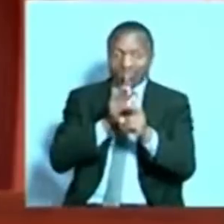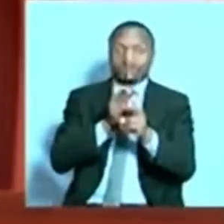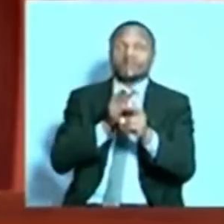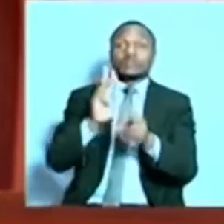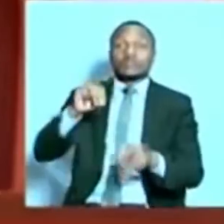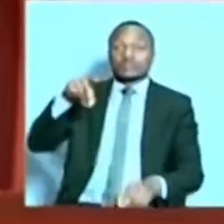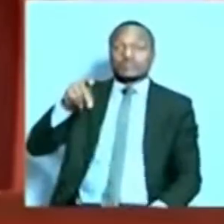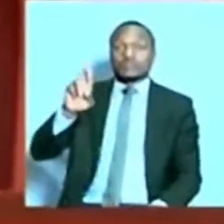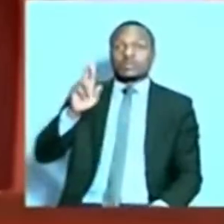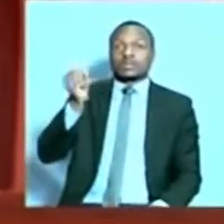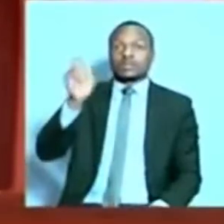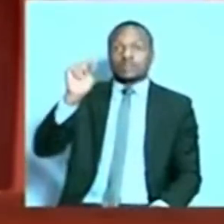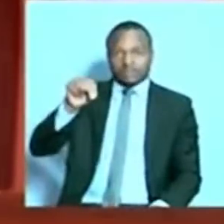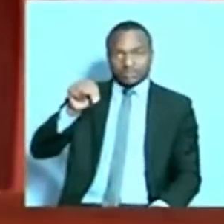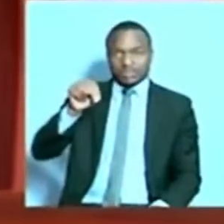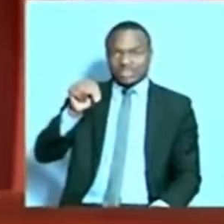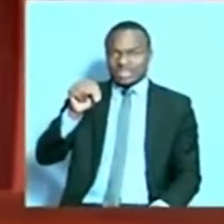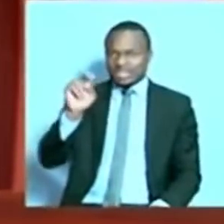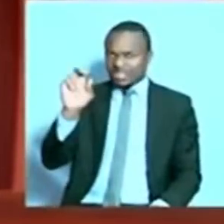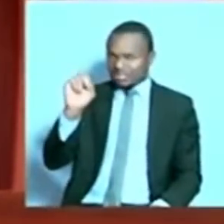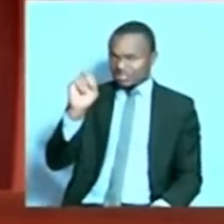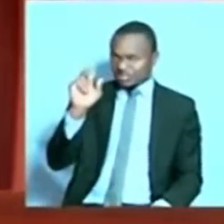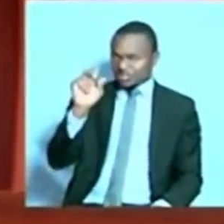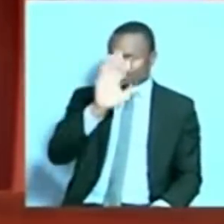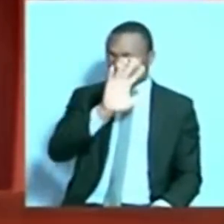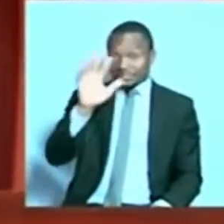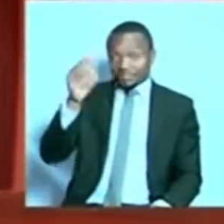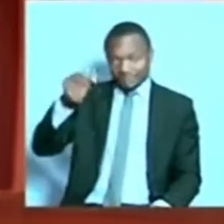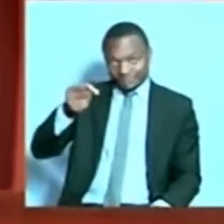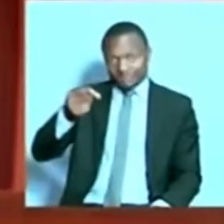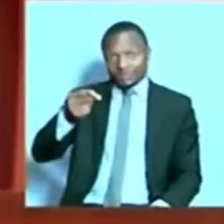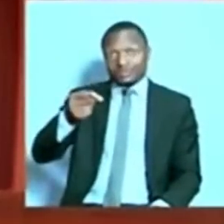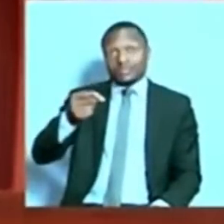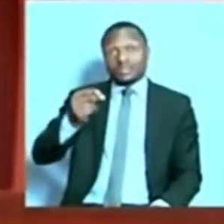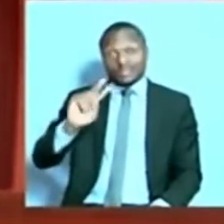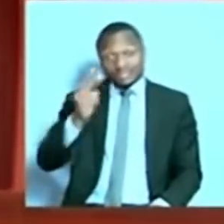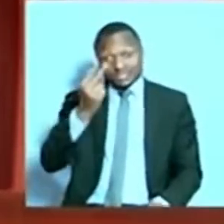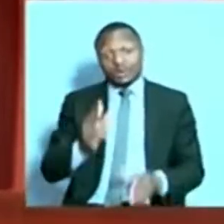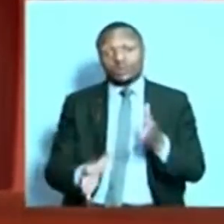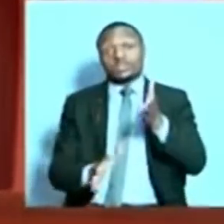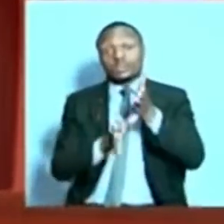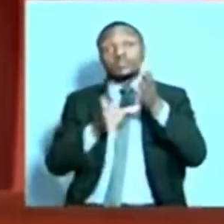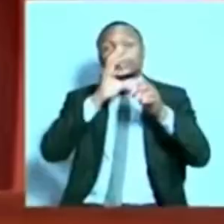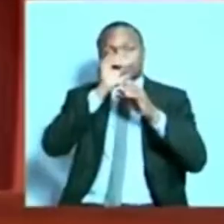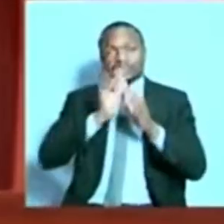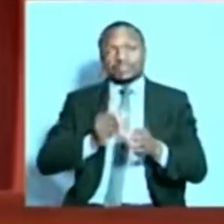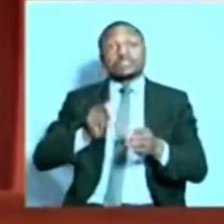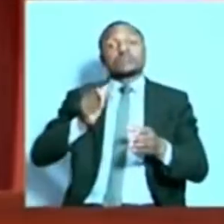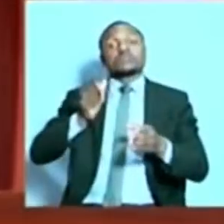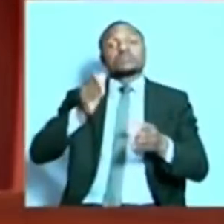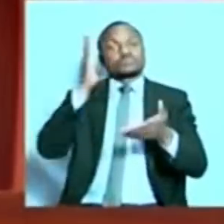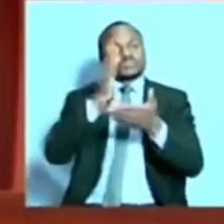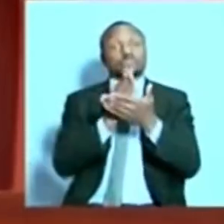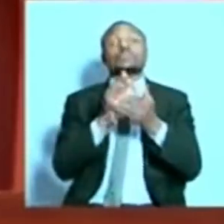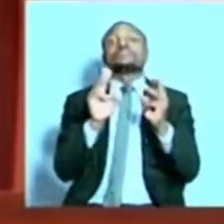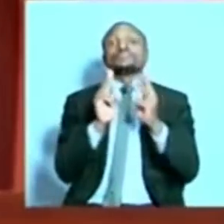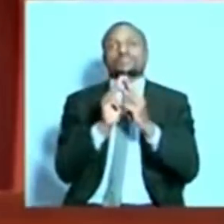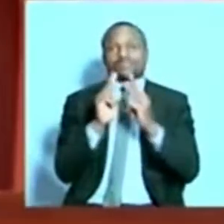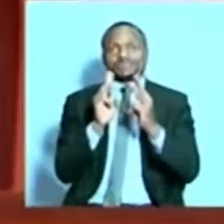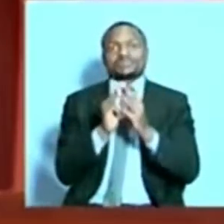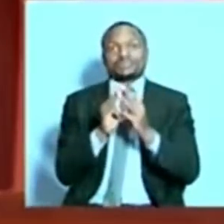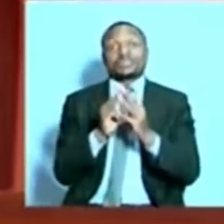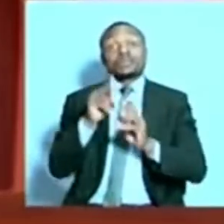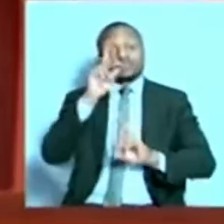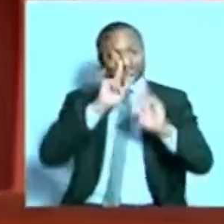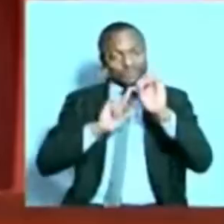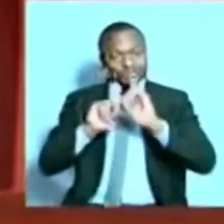Member of Parliament. And it being 12:55 hours, Mr. Second Deputy Speaker interrupted the proceedings and the